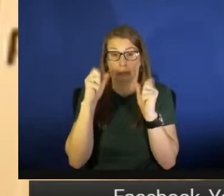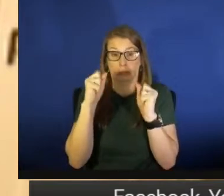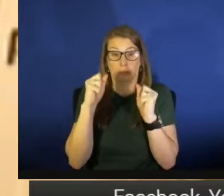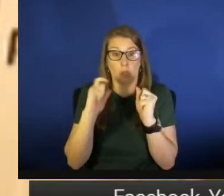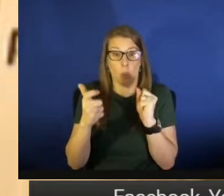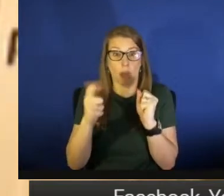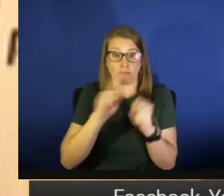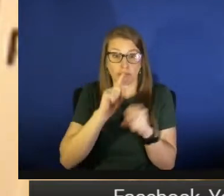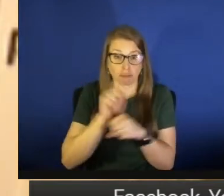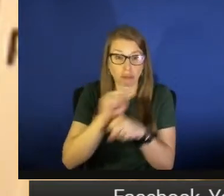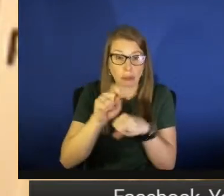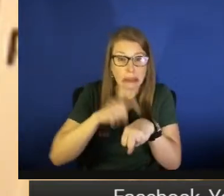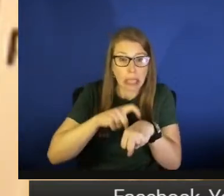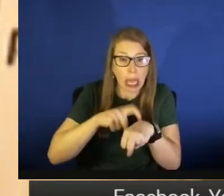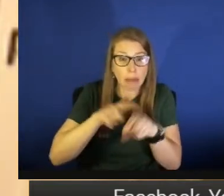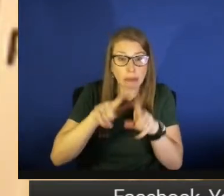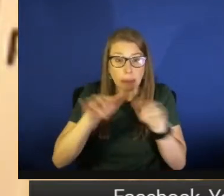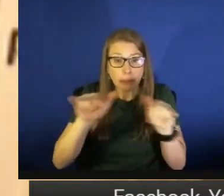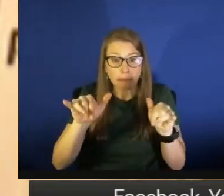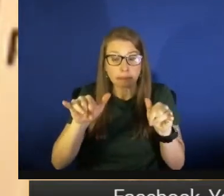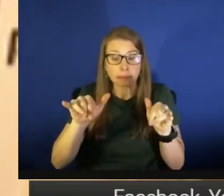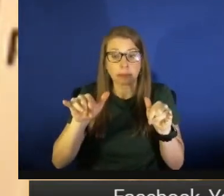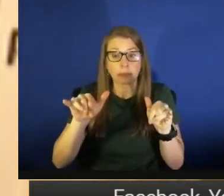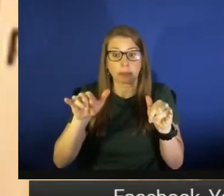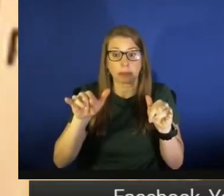real time the